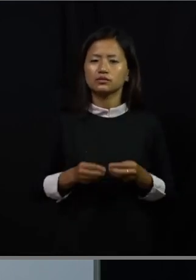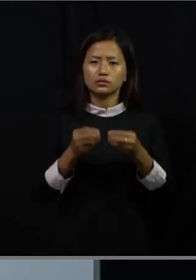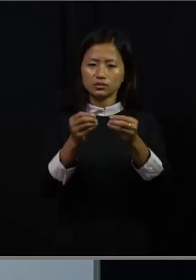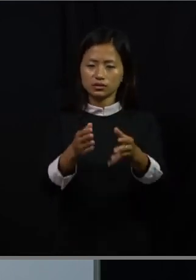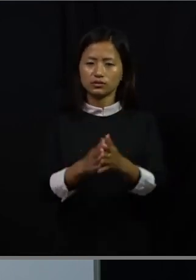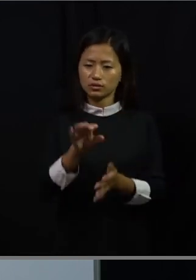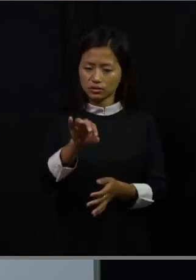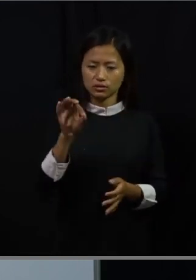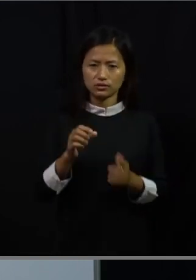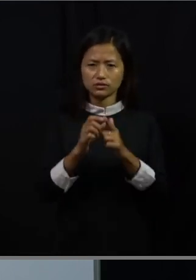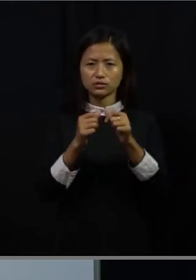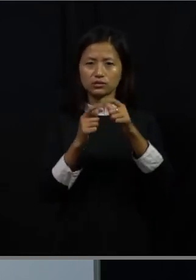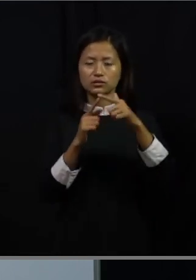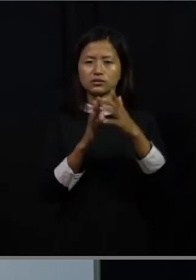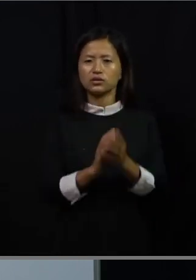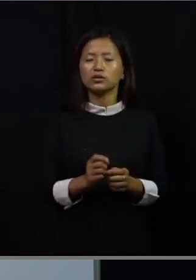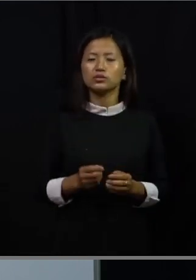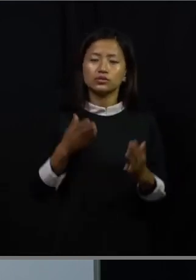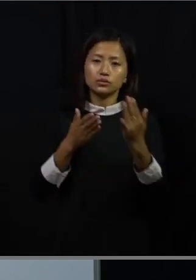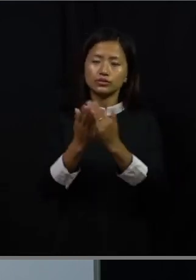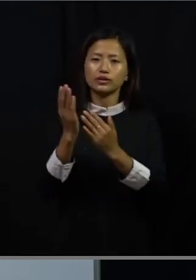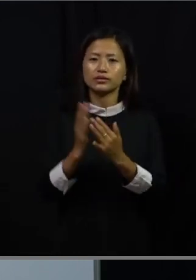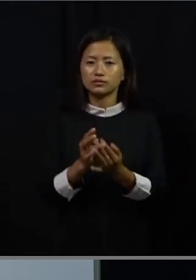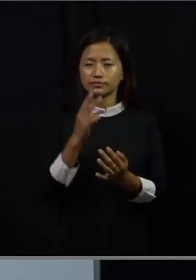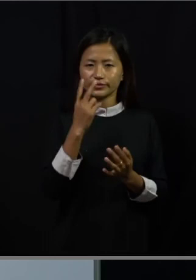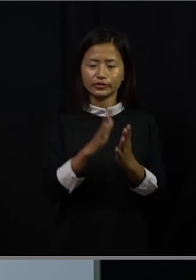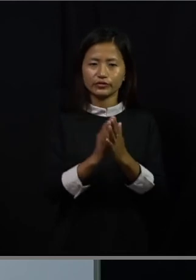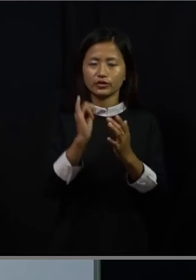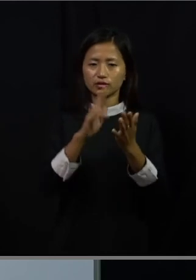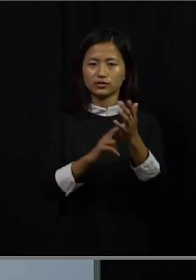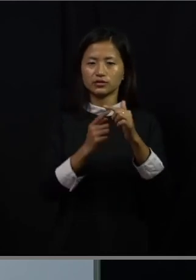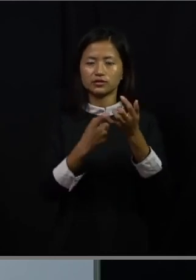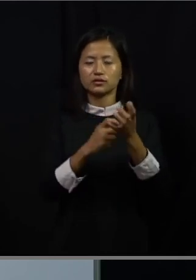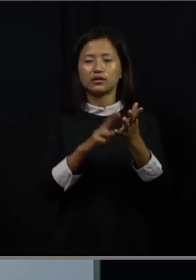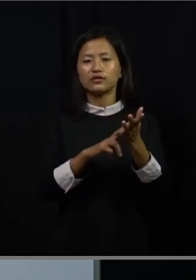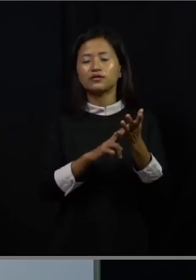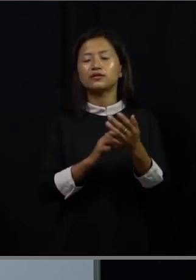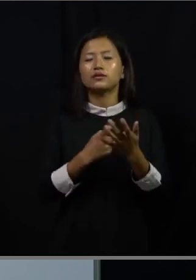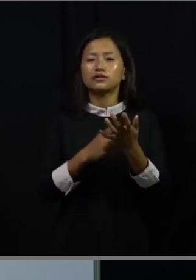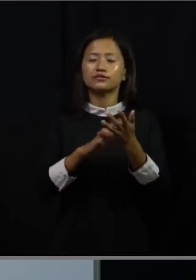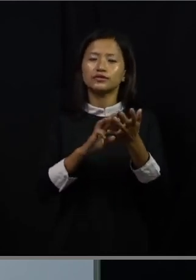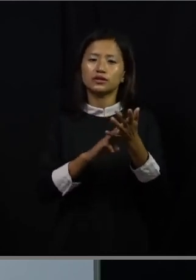also collect data through interview system, okay. If you want to know about the